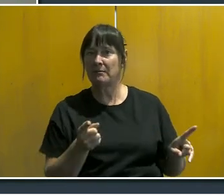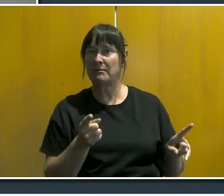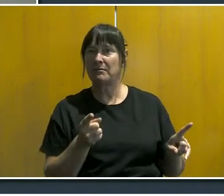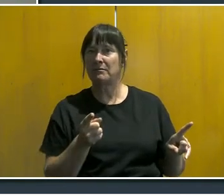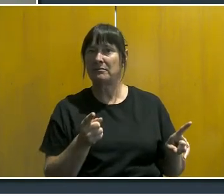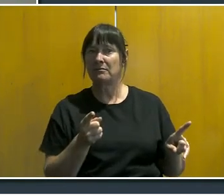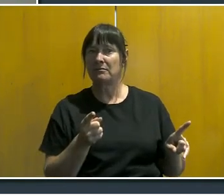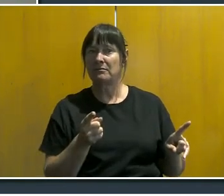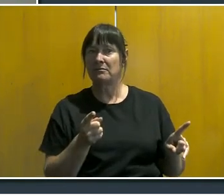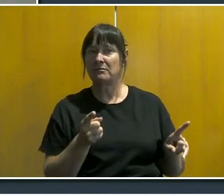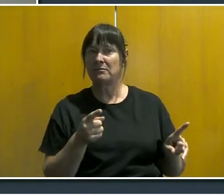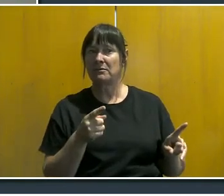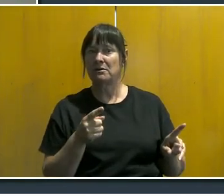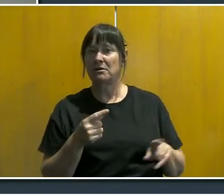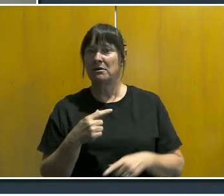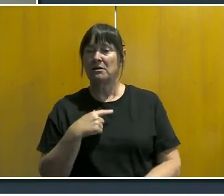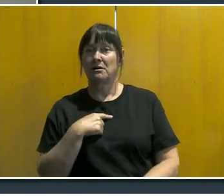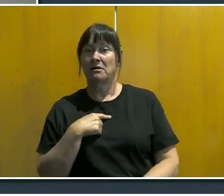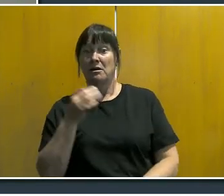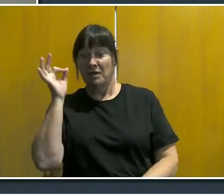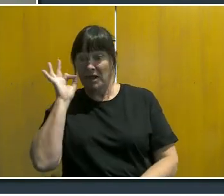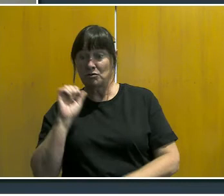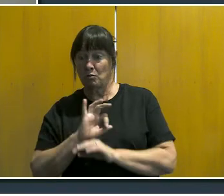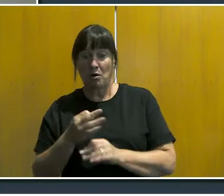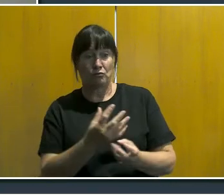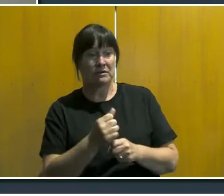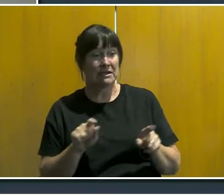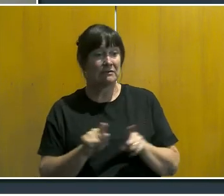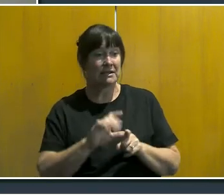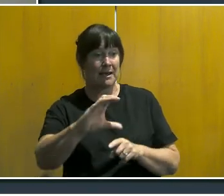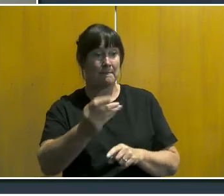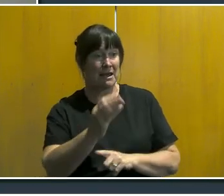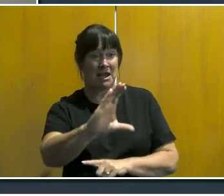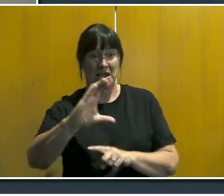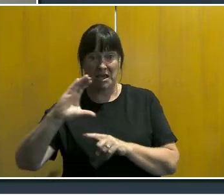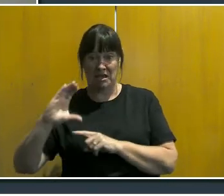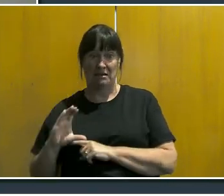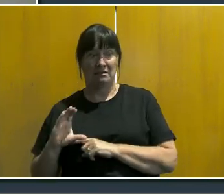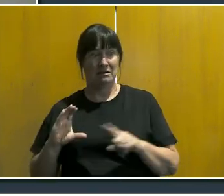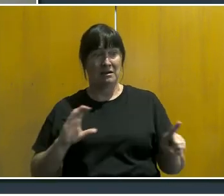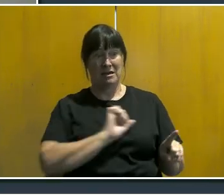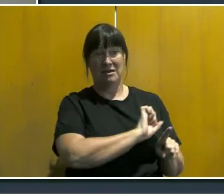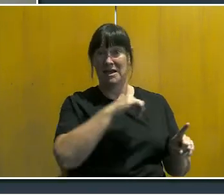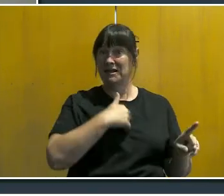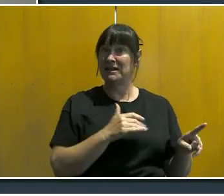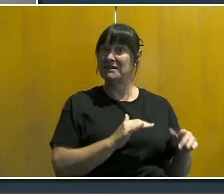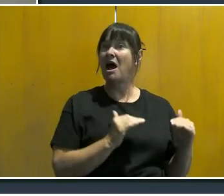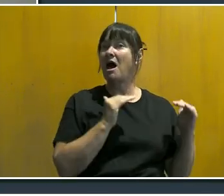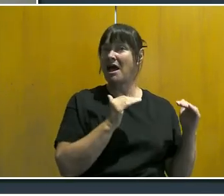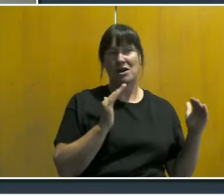any more money. We've got the same amount of money in the same pool, but the needs are getting greater, not